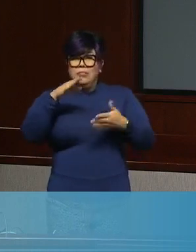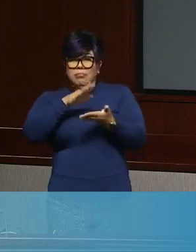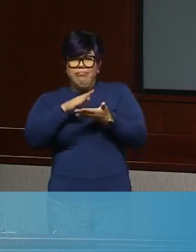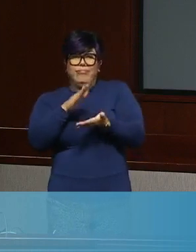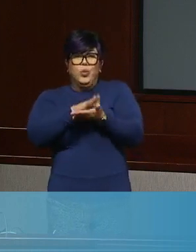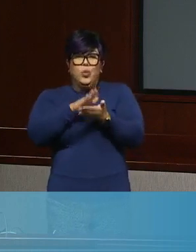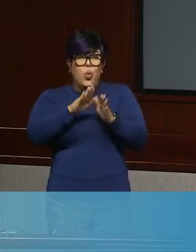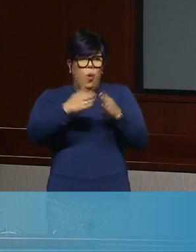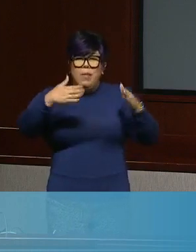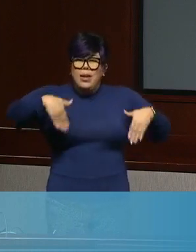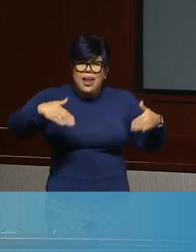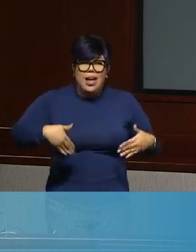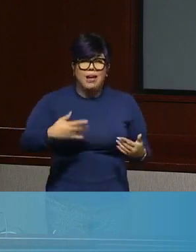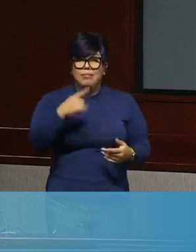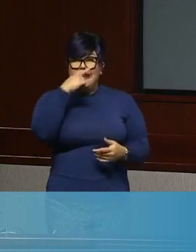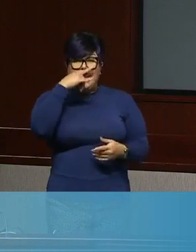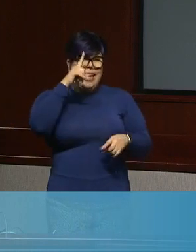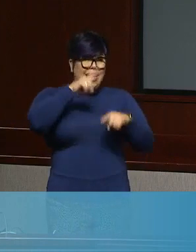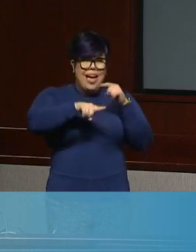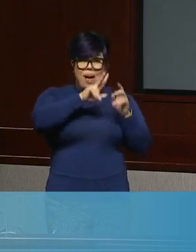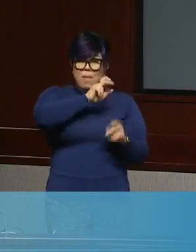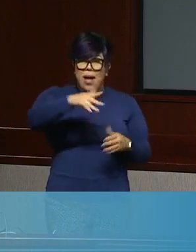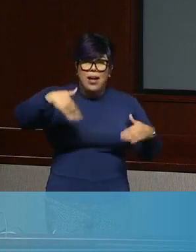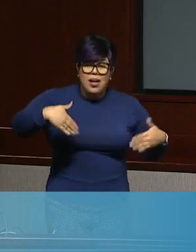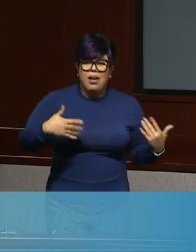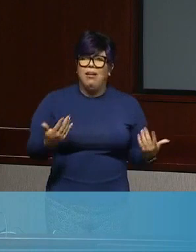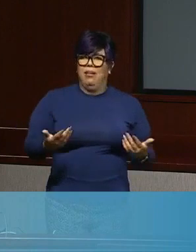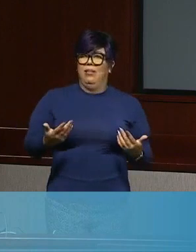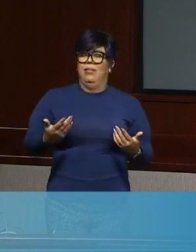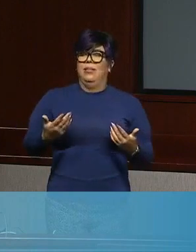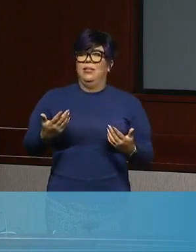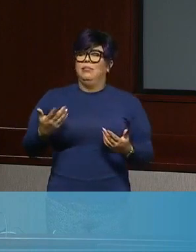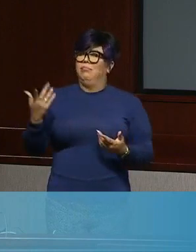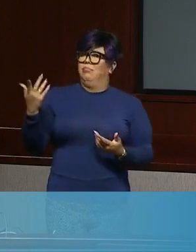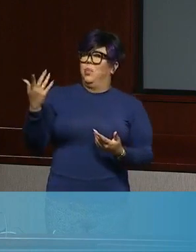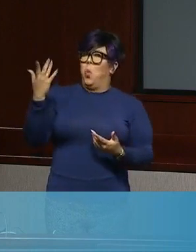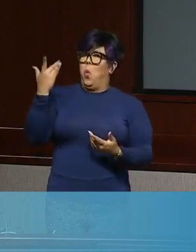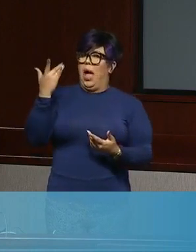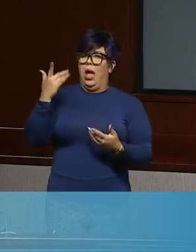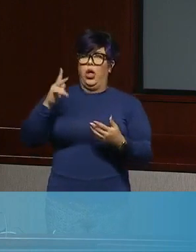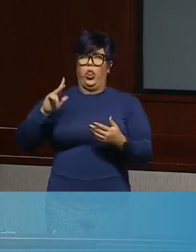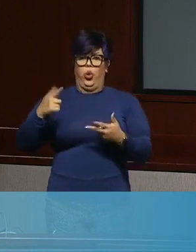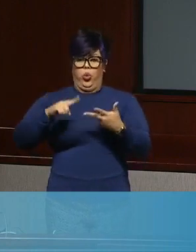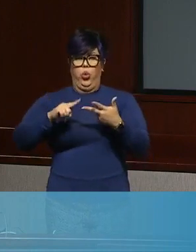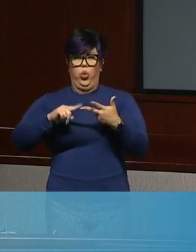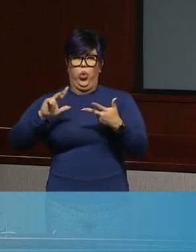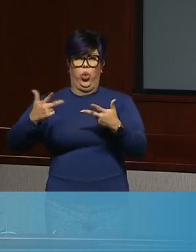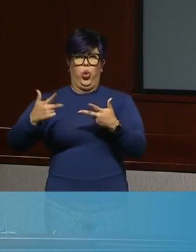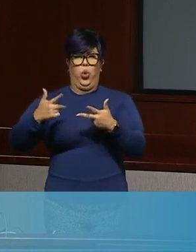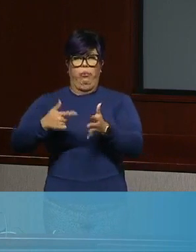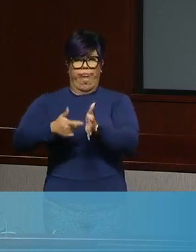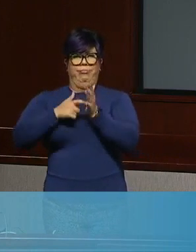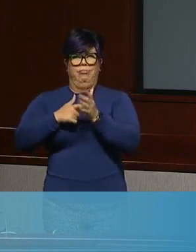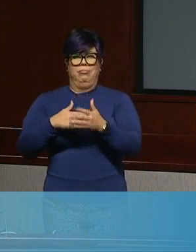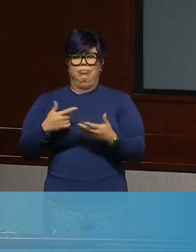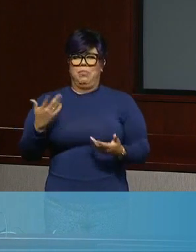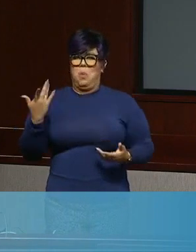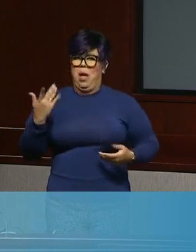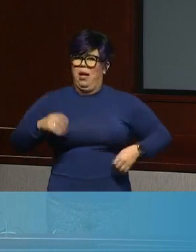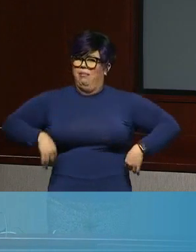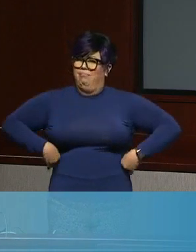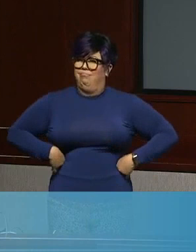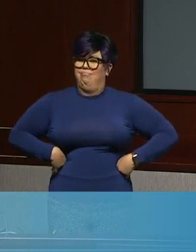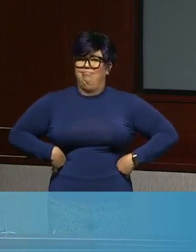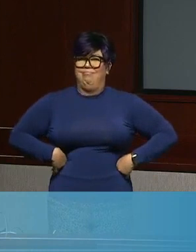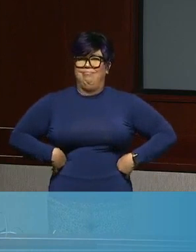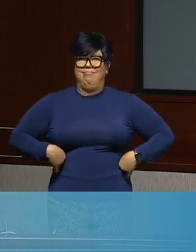even slower. We don't know what it is intended to achieve, other than to keep our economy locked down